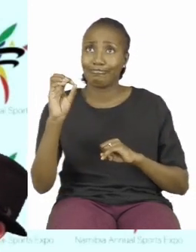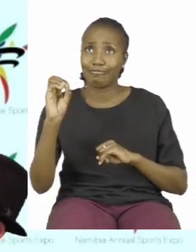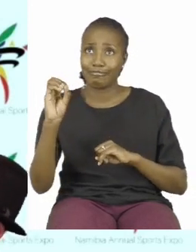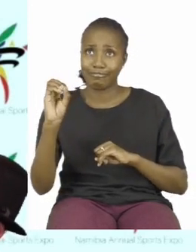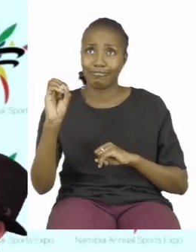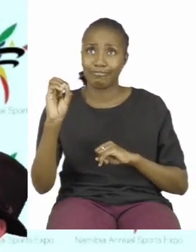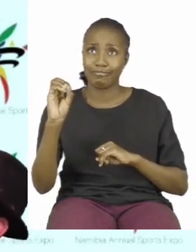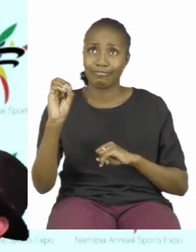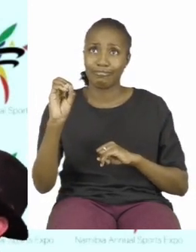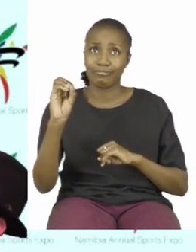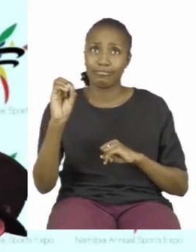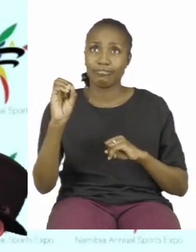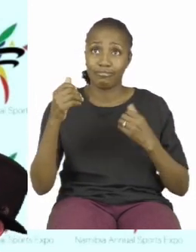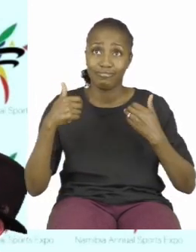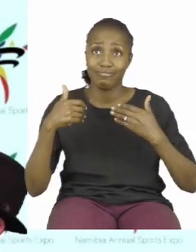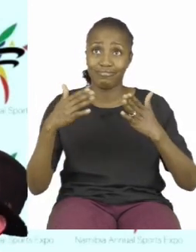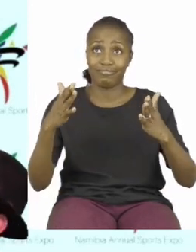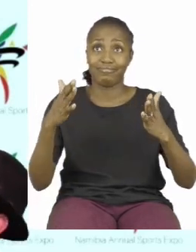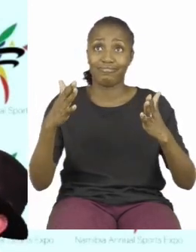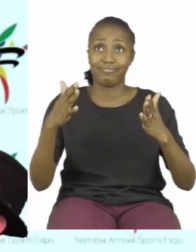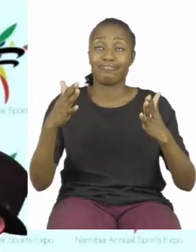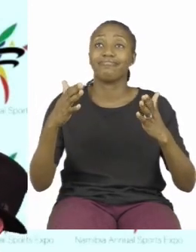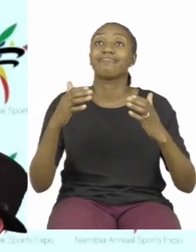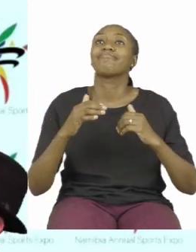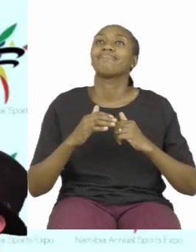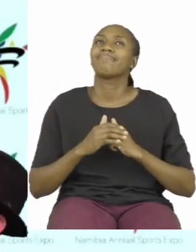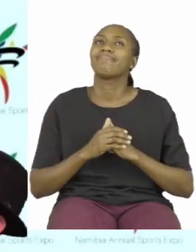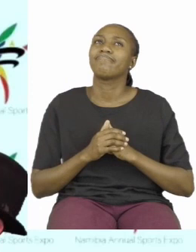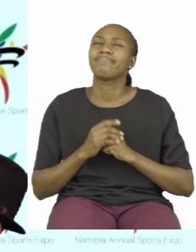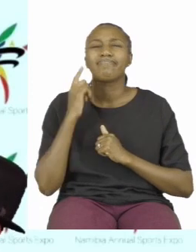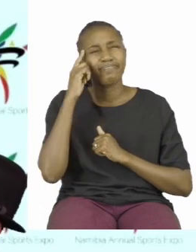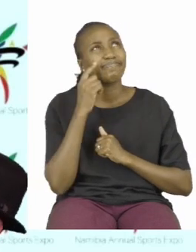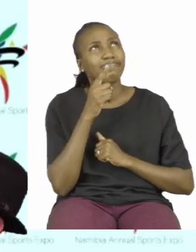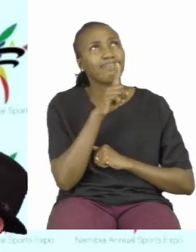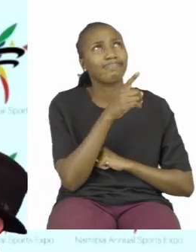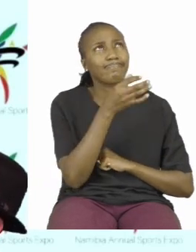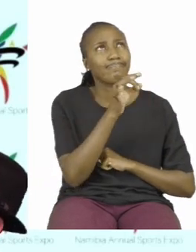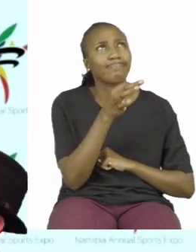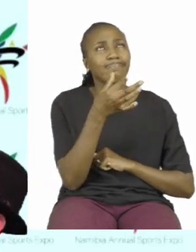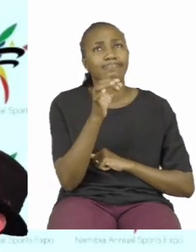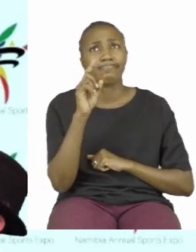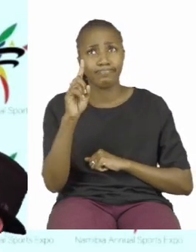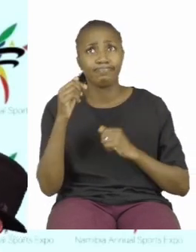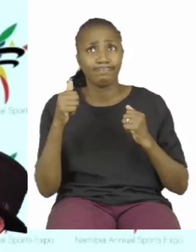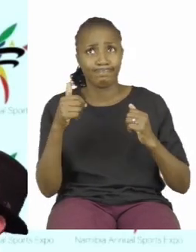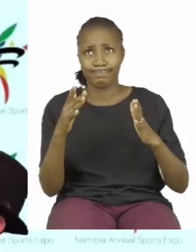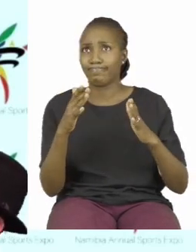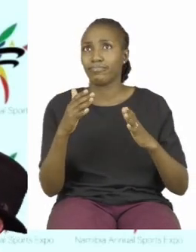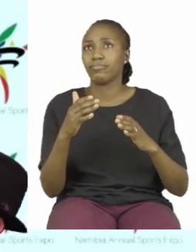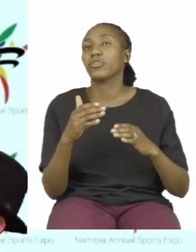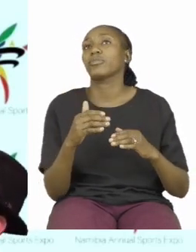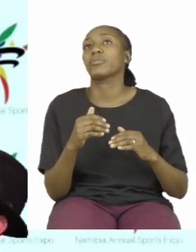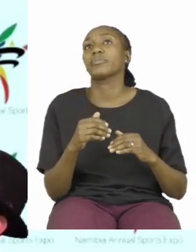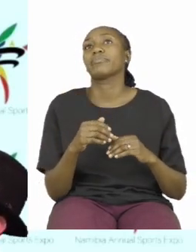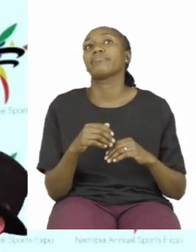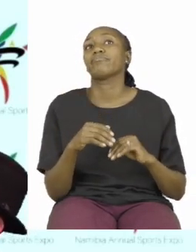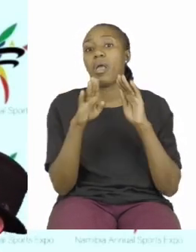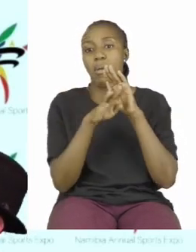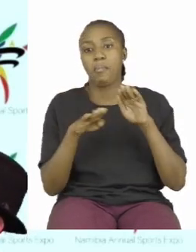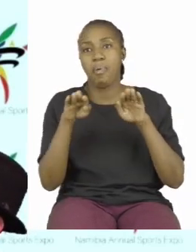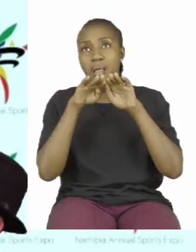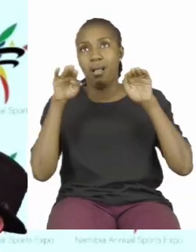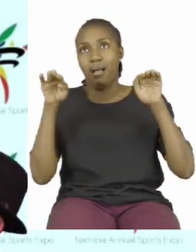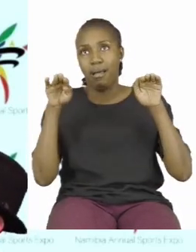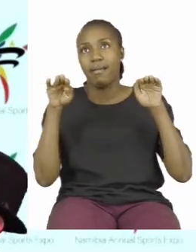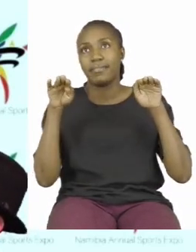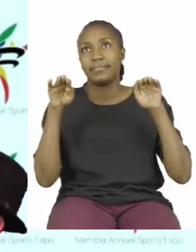was inaugurated. They established it. I think about 91, things were up and running. Uh-huh. And then, yes, and from there it